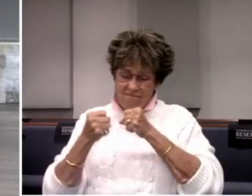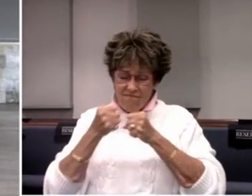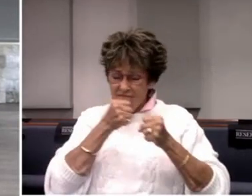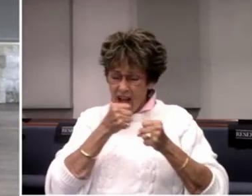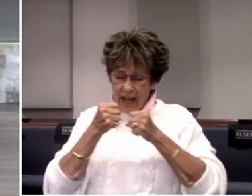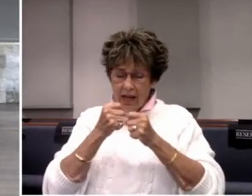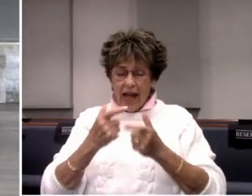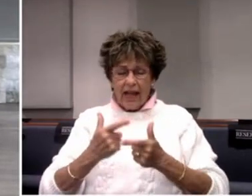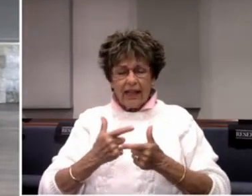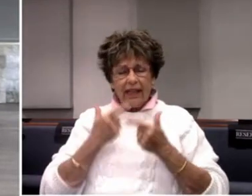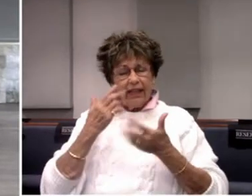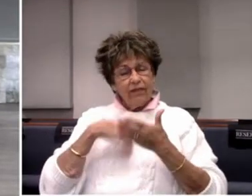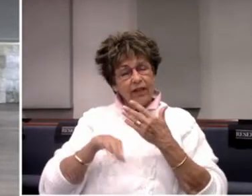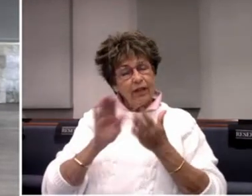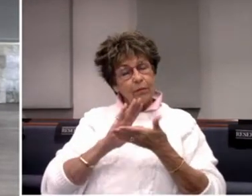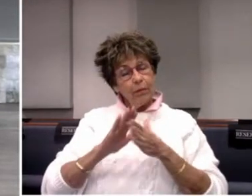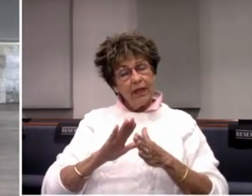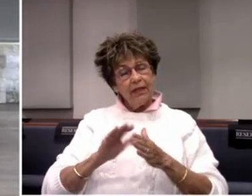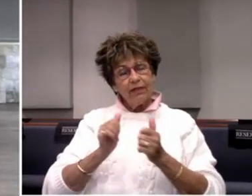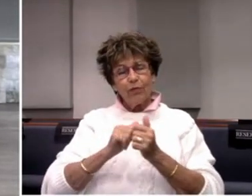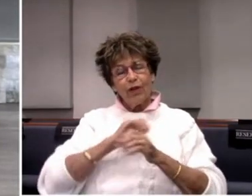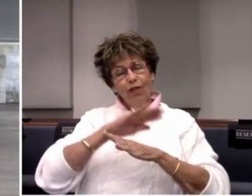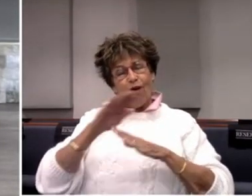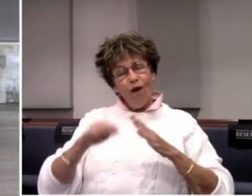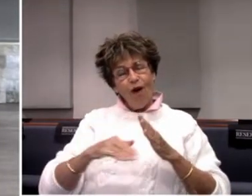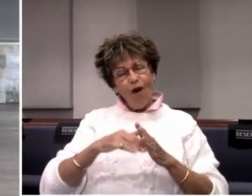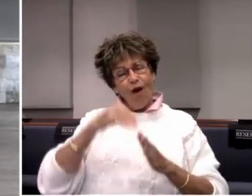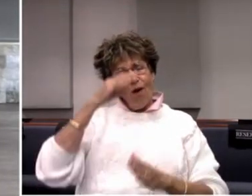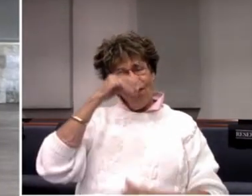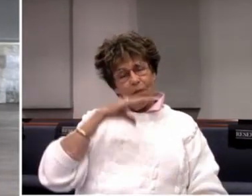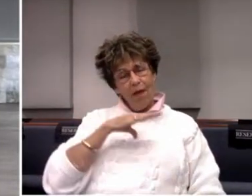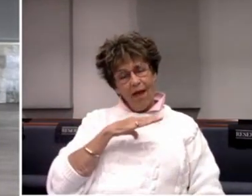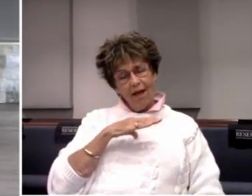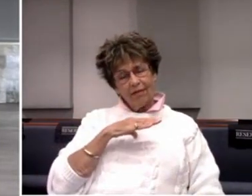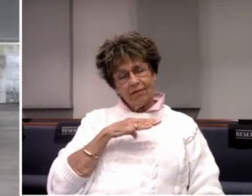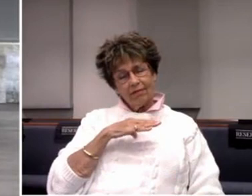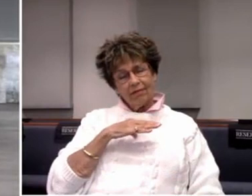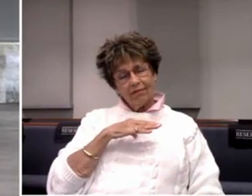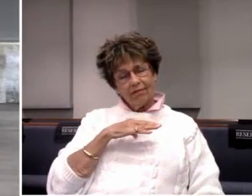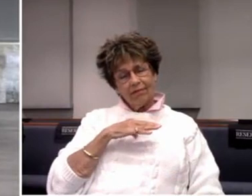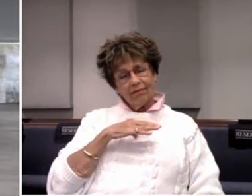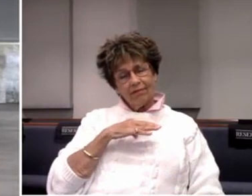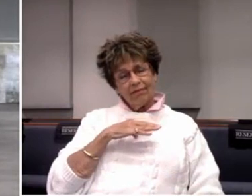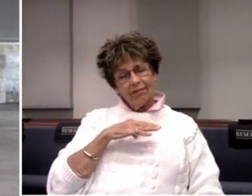live peaceably with all men for the gospel's sake.